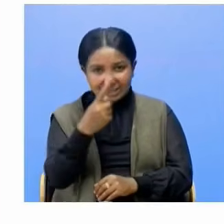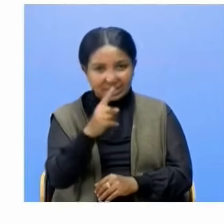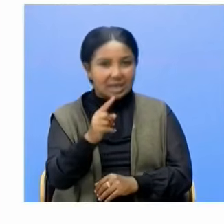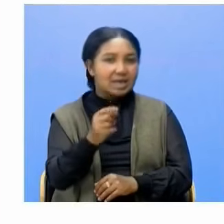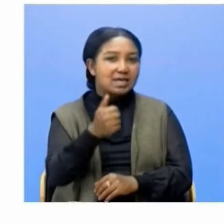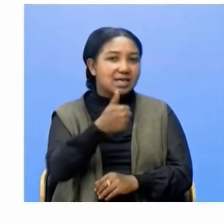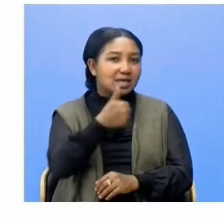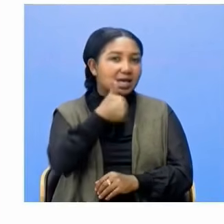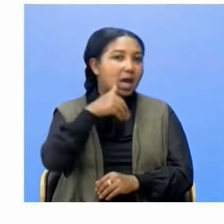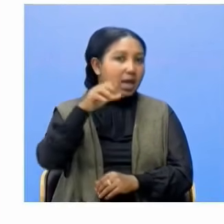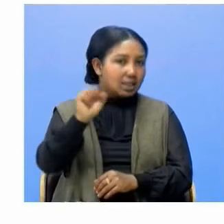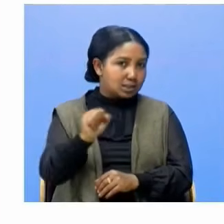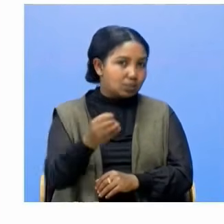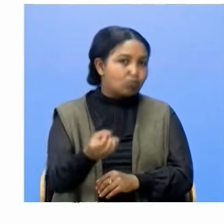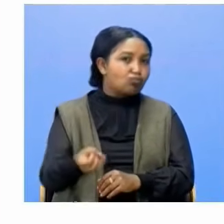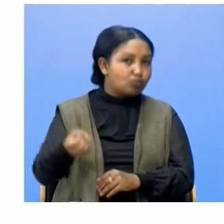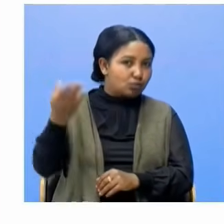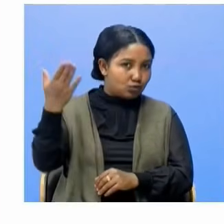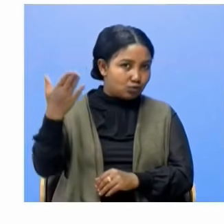celebrated.